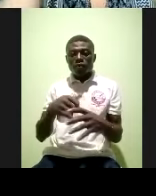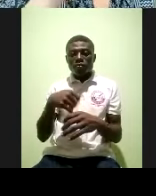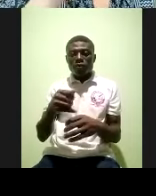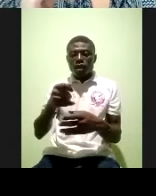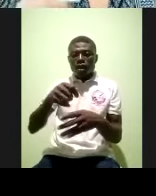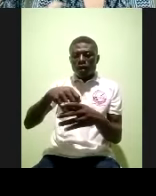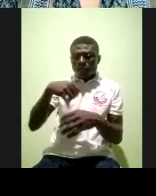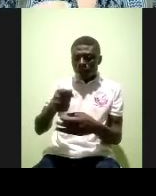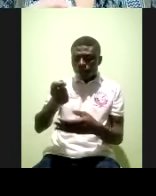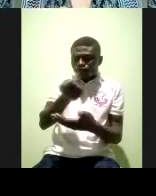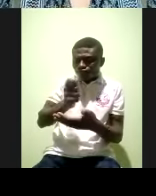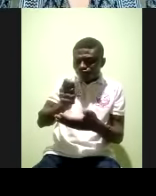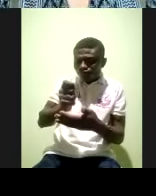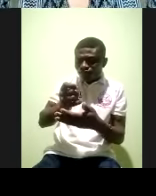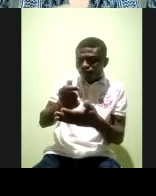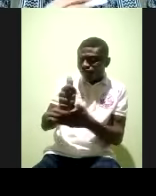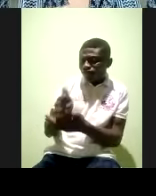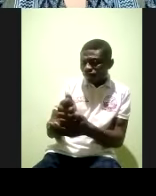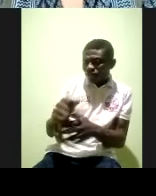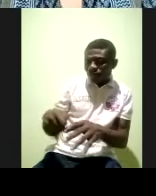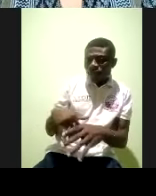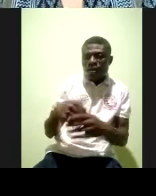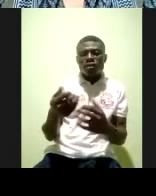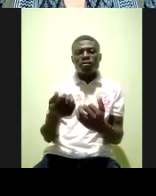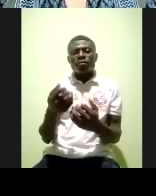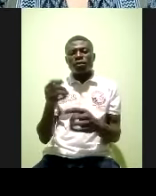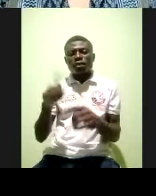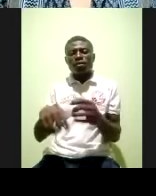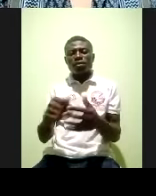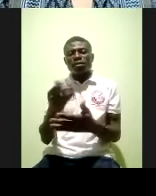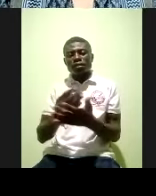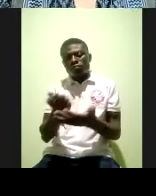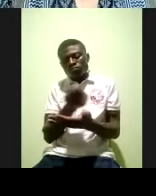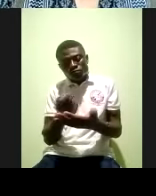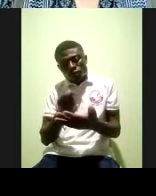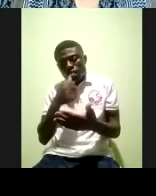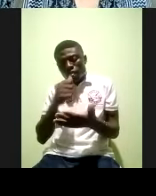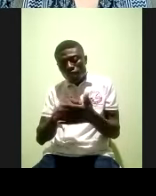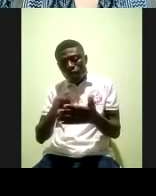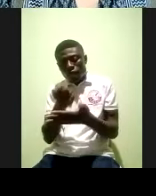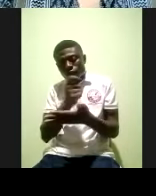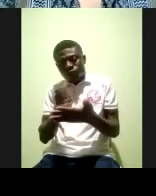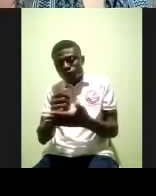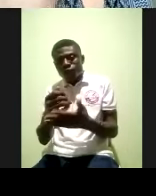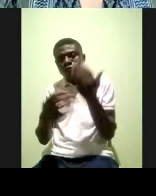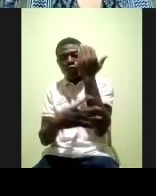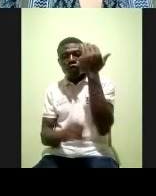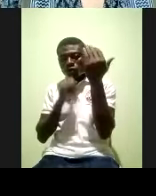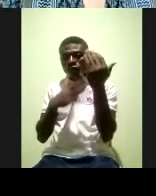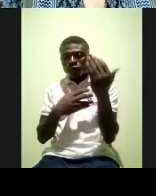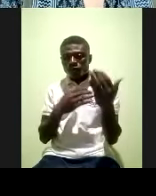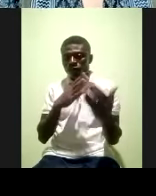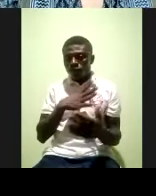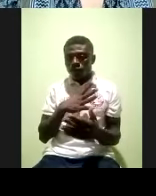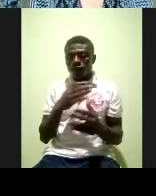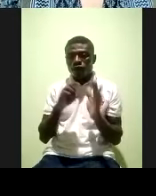and inconsistent letter sizes, slants, spacing, and letter formations. For example, this is